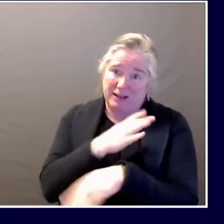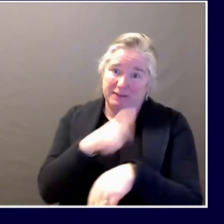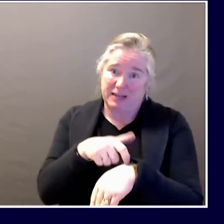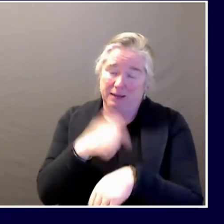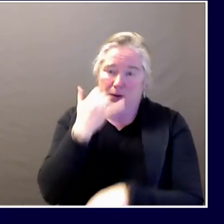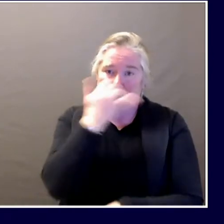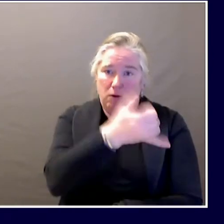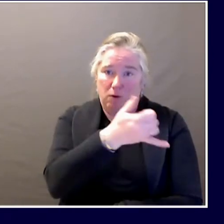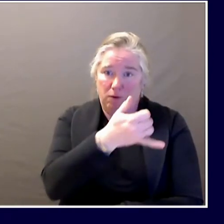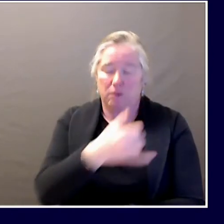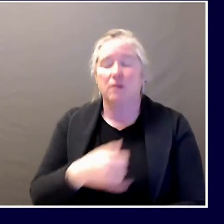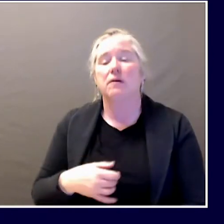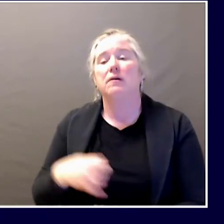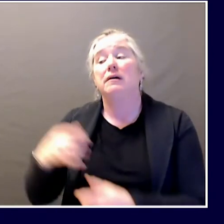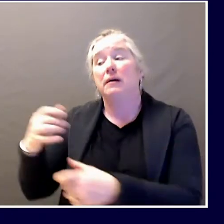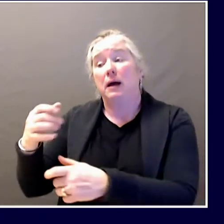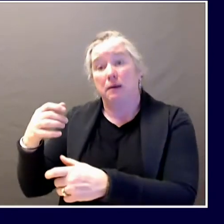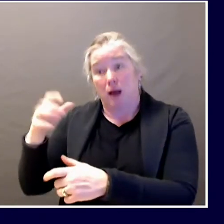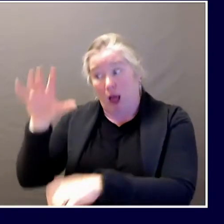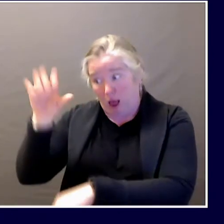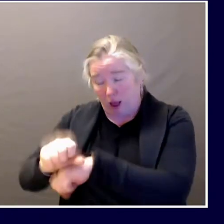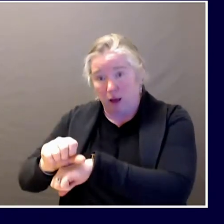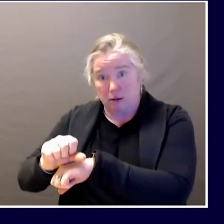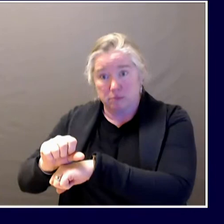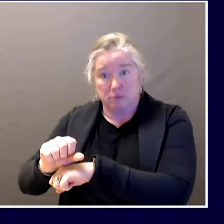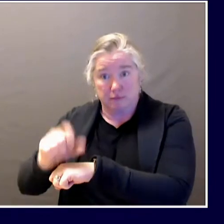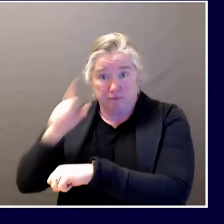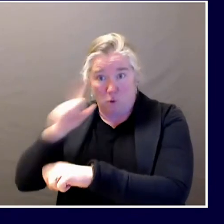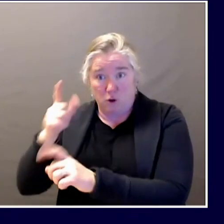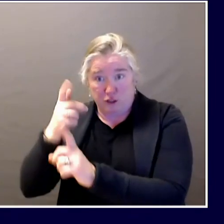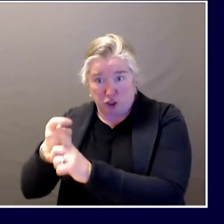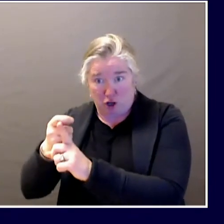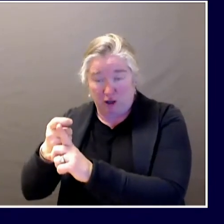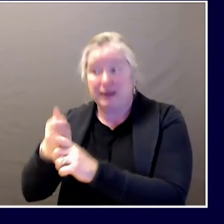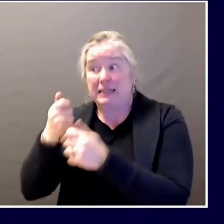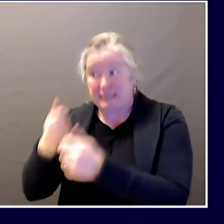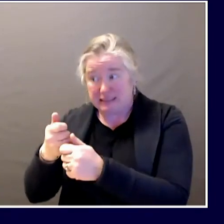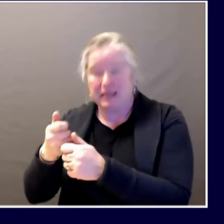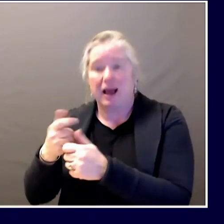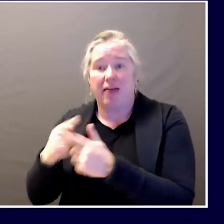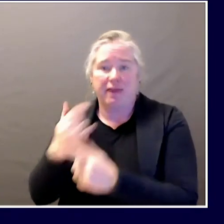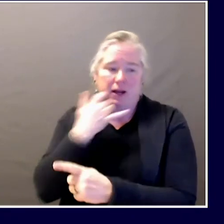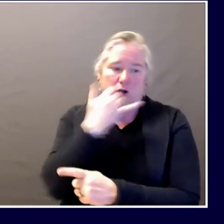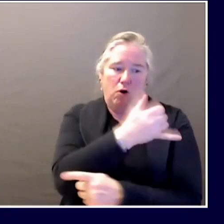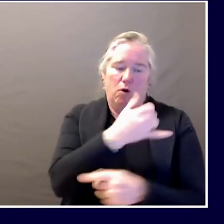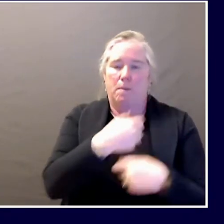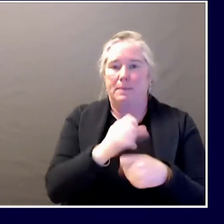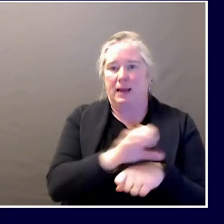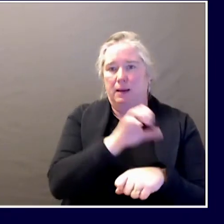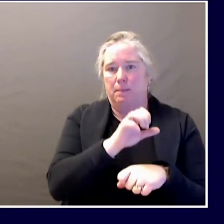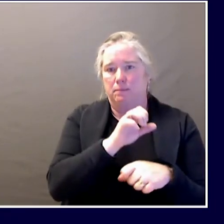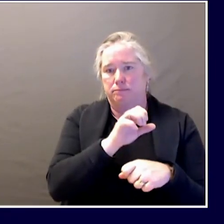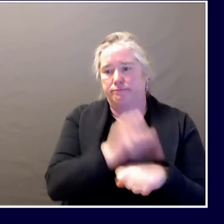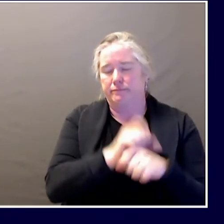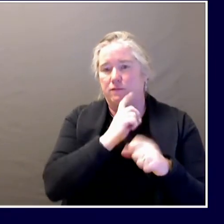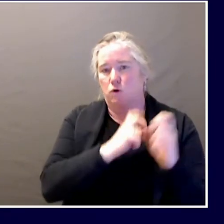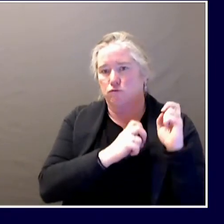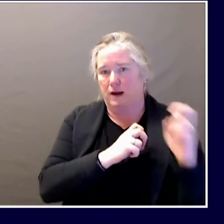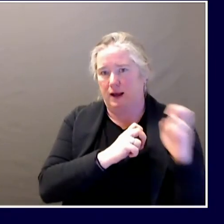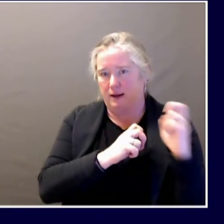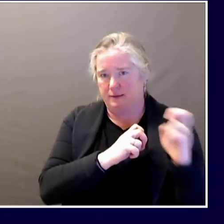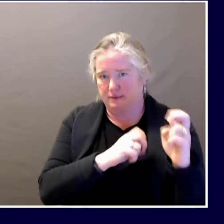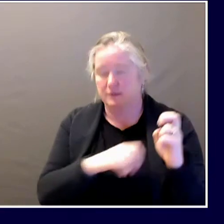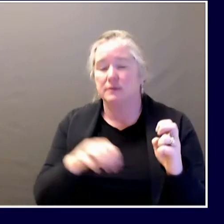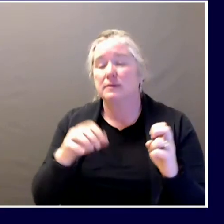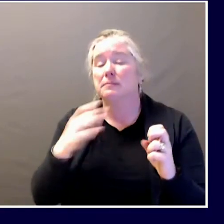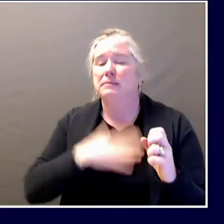appointment in hand, so you can give the information on where to go and when to go. And again, when you get into that car, please wear